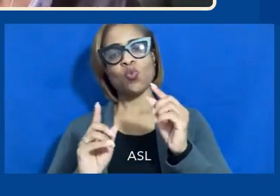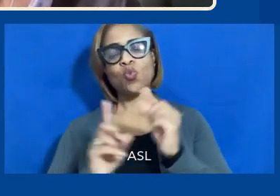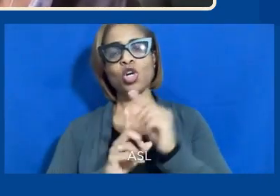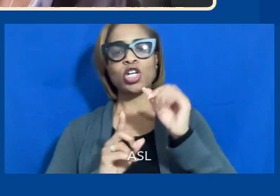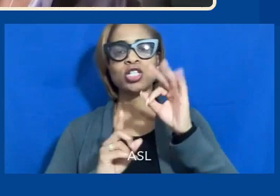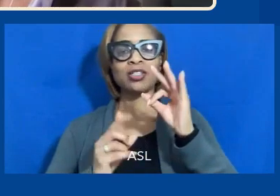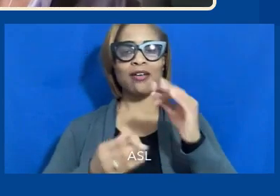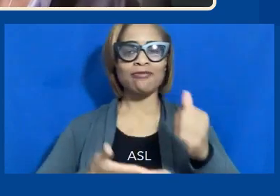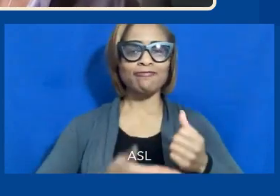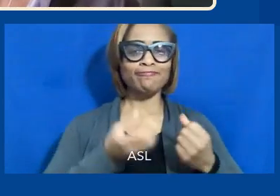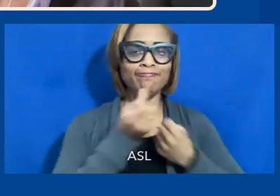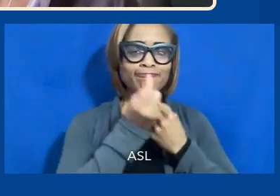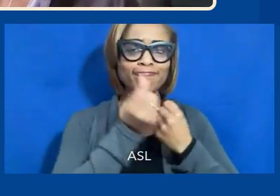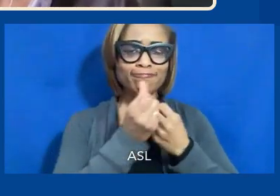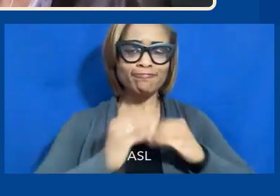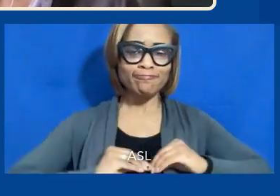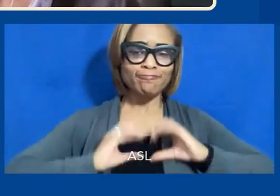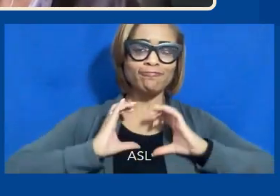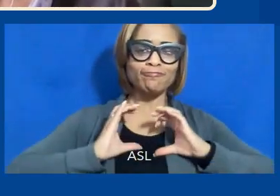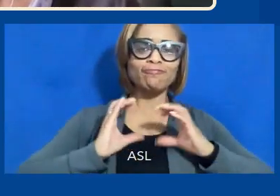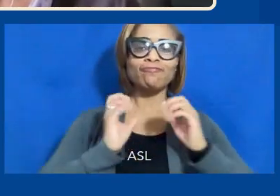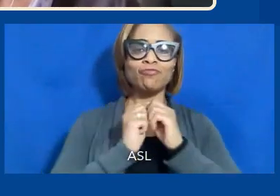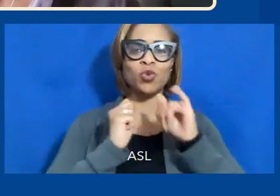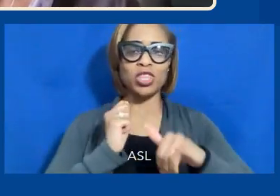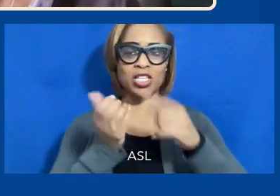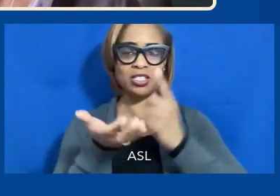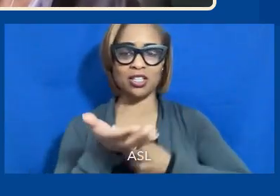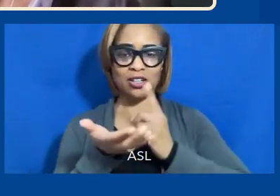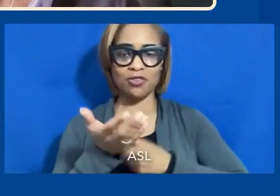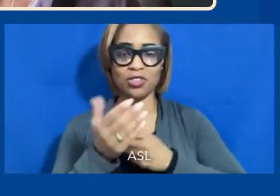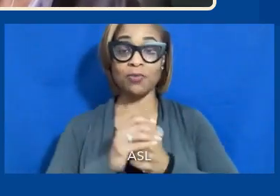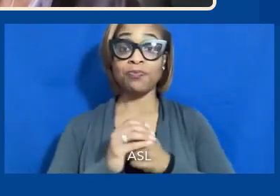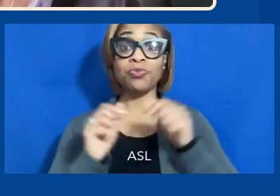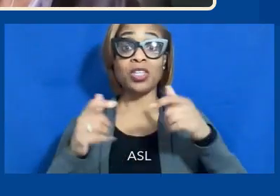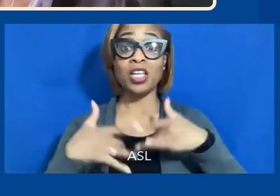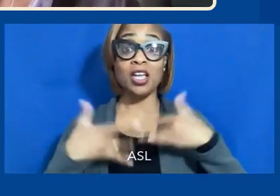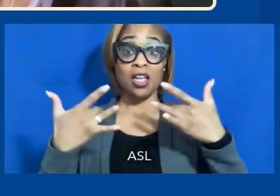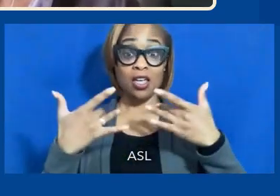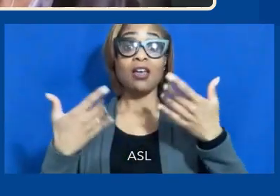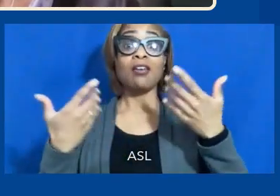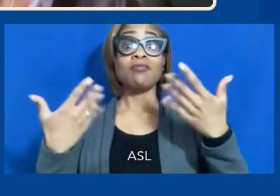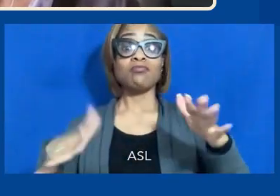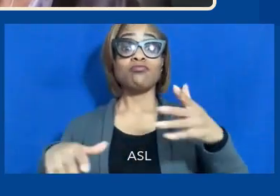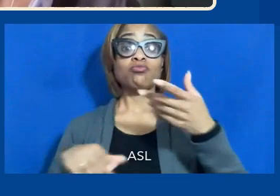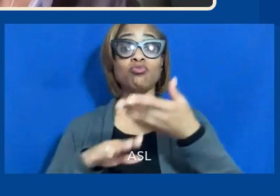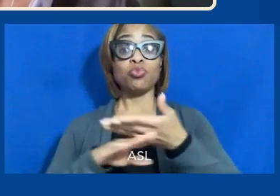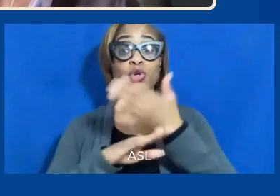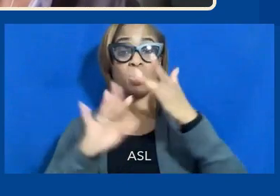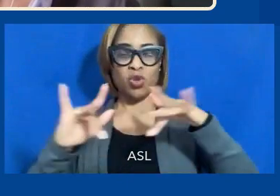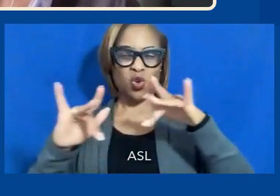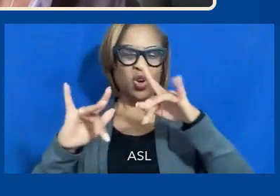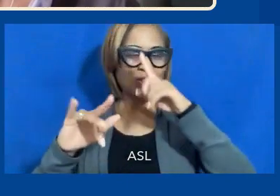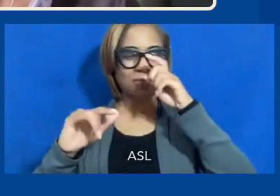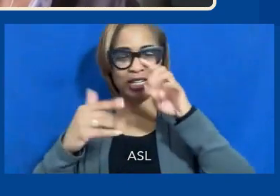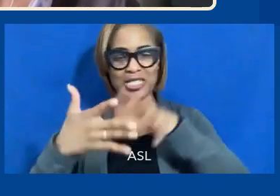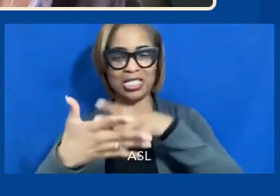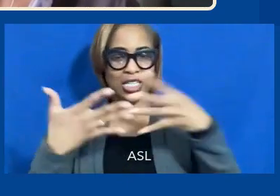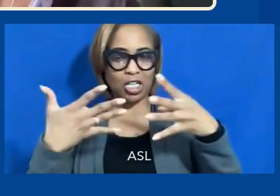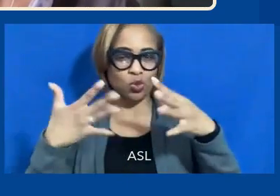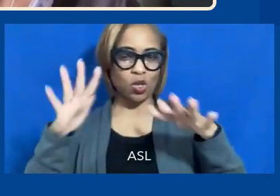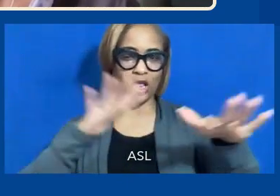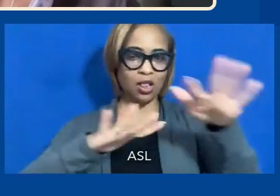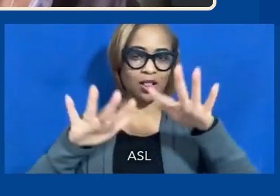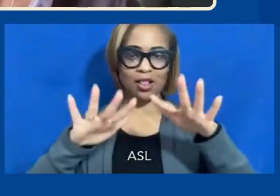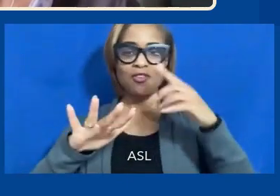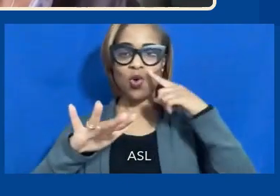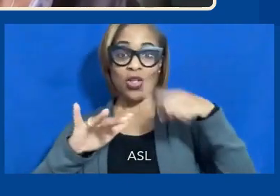real conversation. This event was pre-recorded due to the schedules of these working cinematographers that